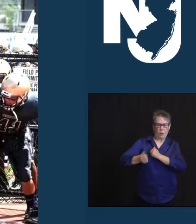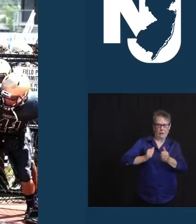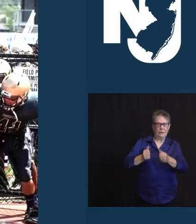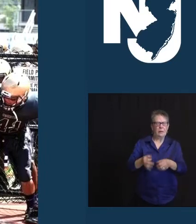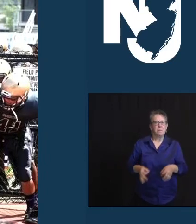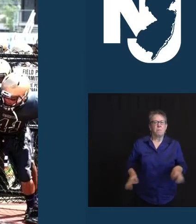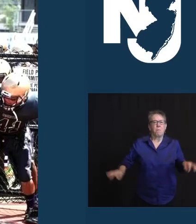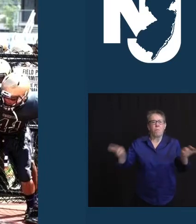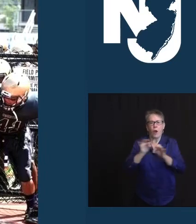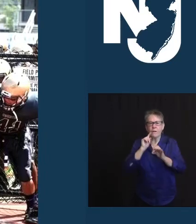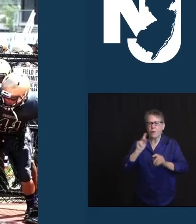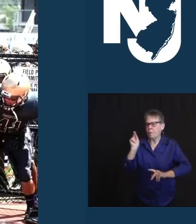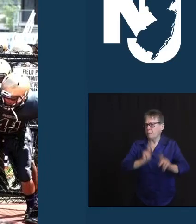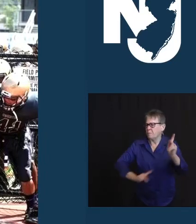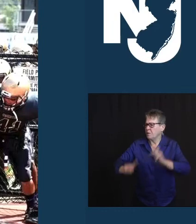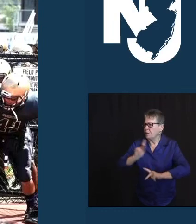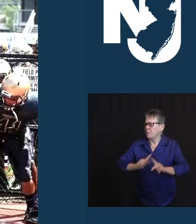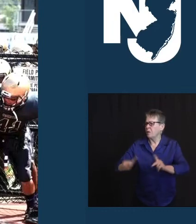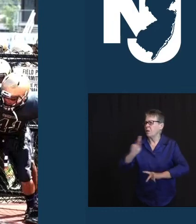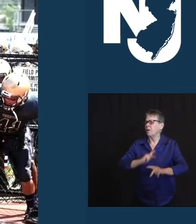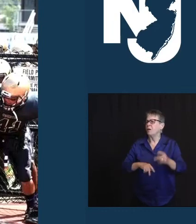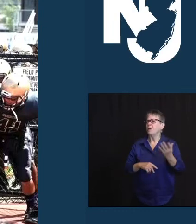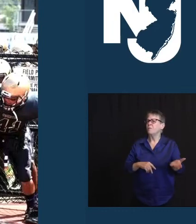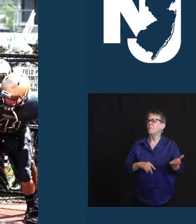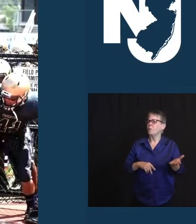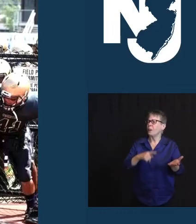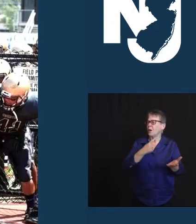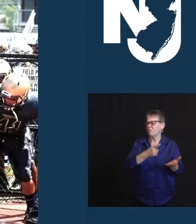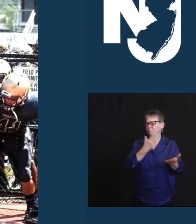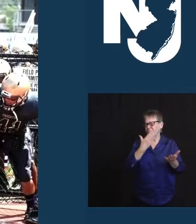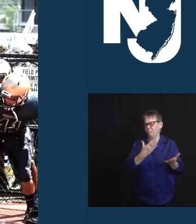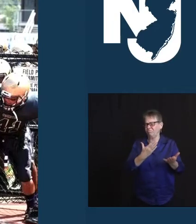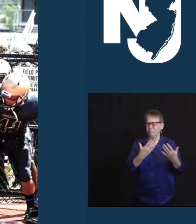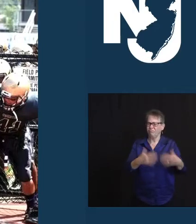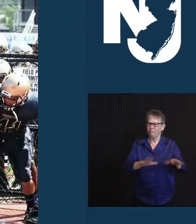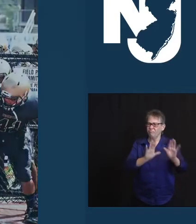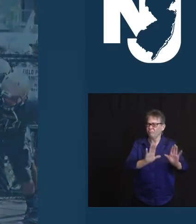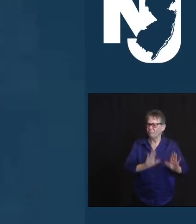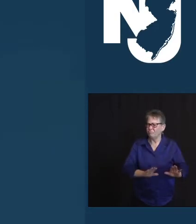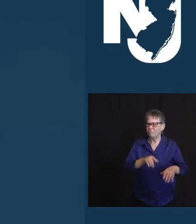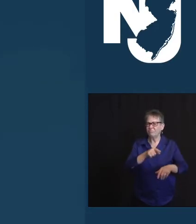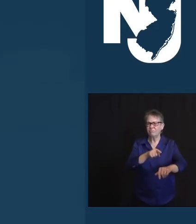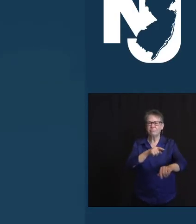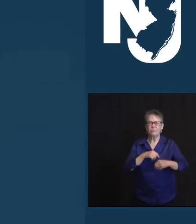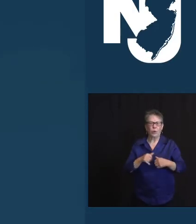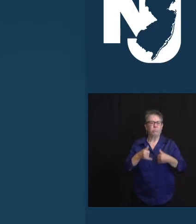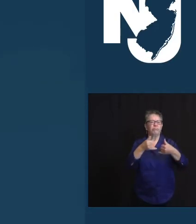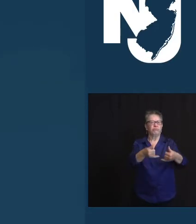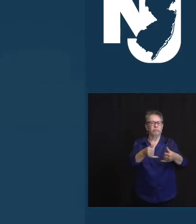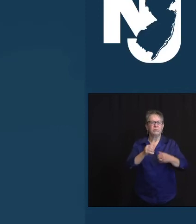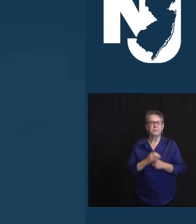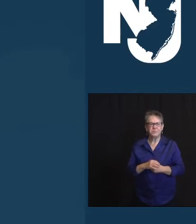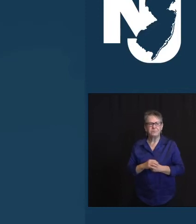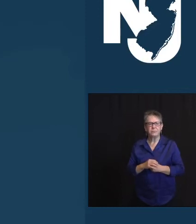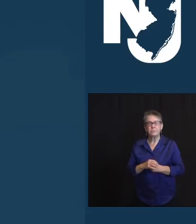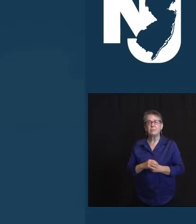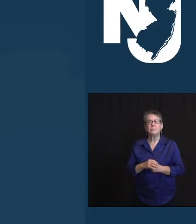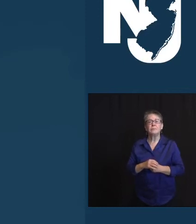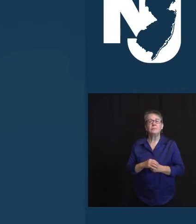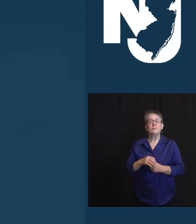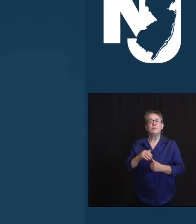Assemblyman, and friend, congratulations, and richly deserved. Finally, for today, I must acknowledge the passing on New Year's Eve of